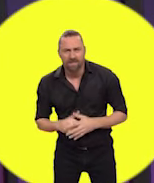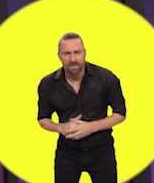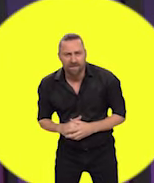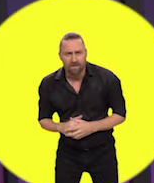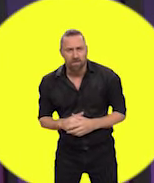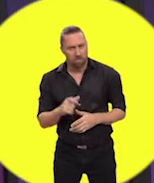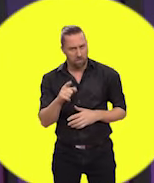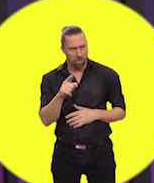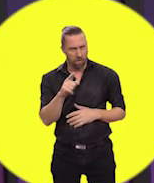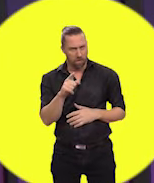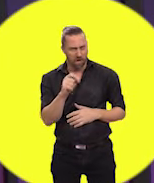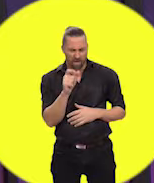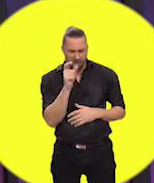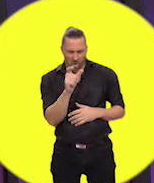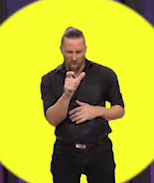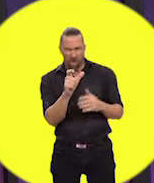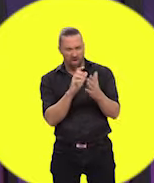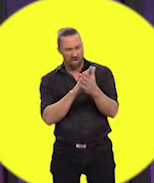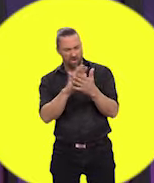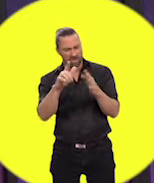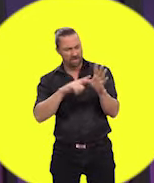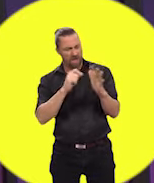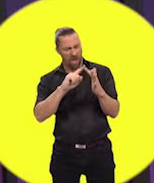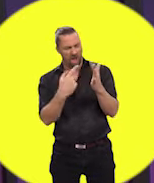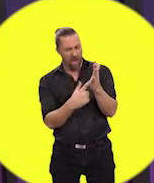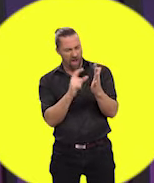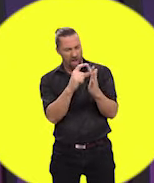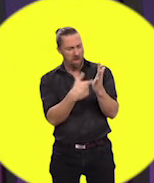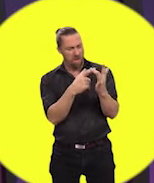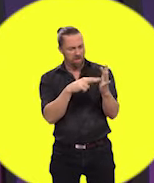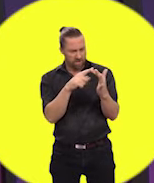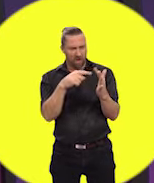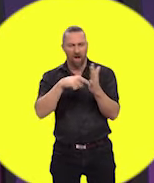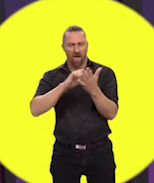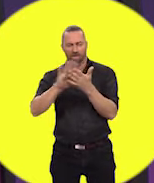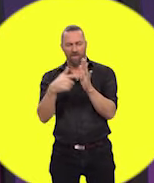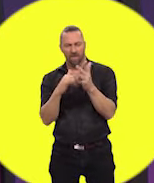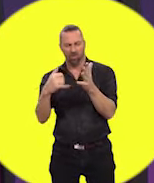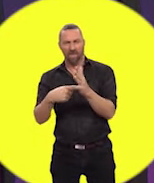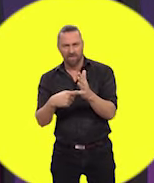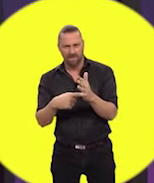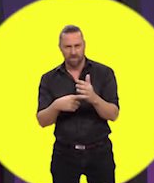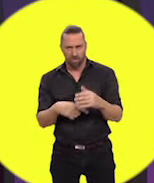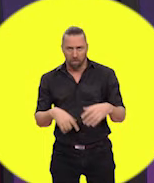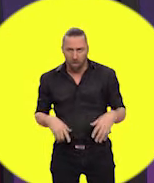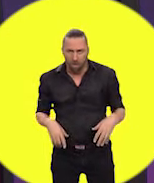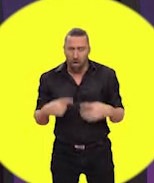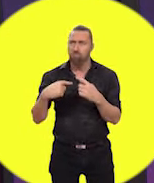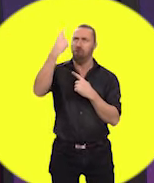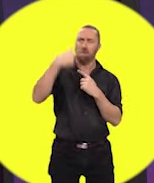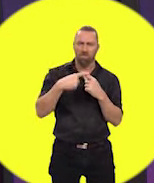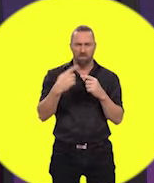here. It said, with hyperdrive thrust, they'd be back before tea. The